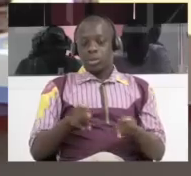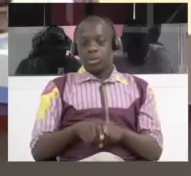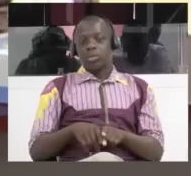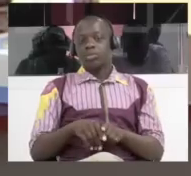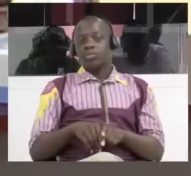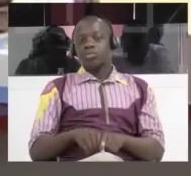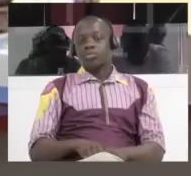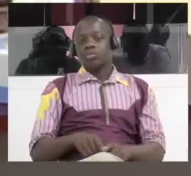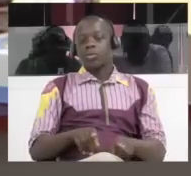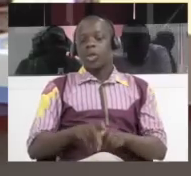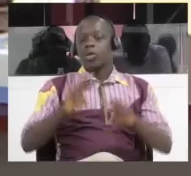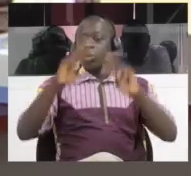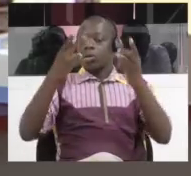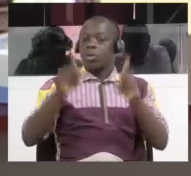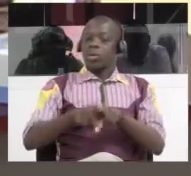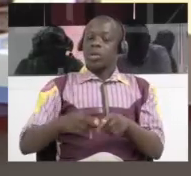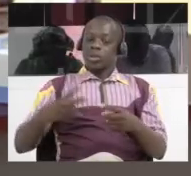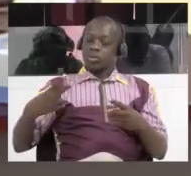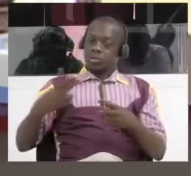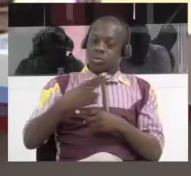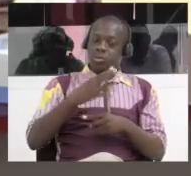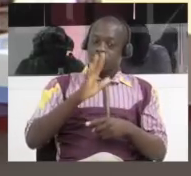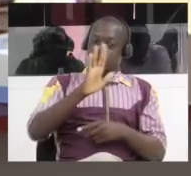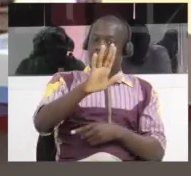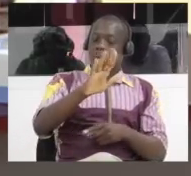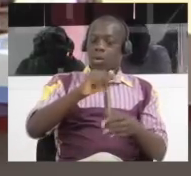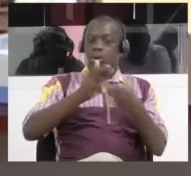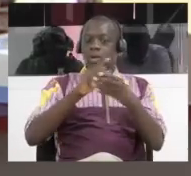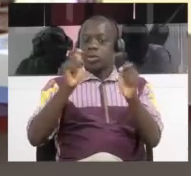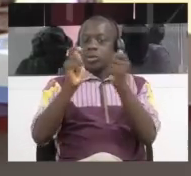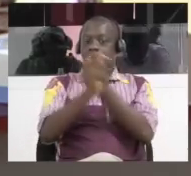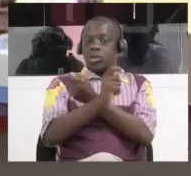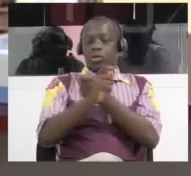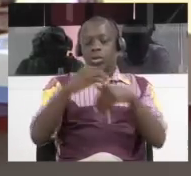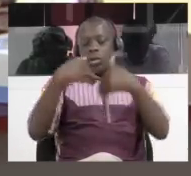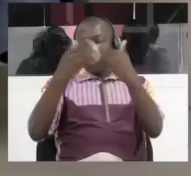they can terminate or change the composition or whatever.